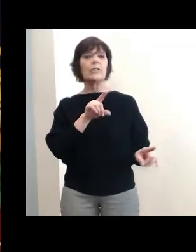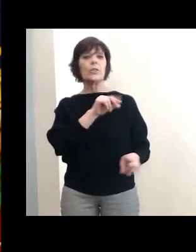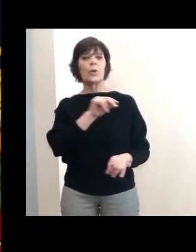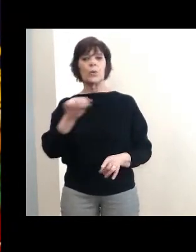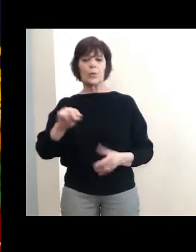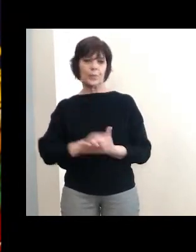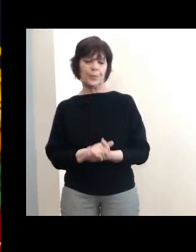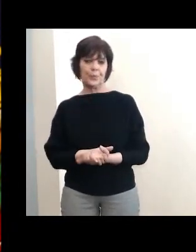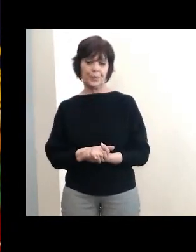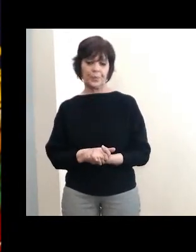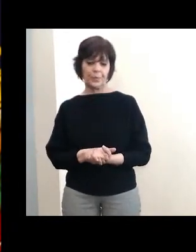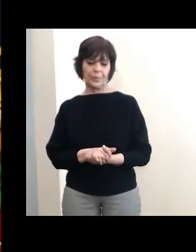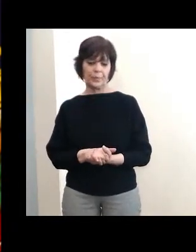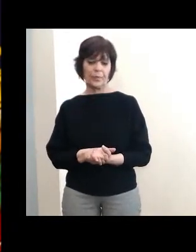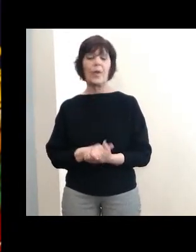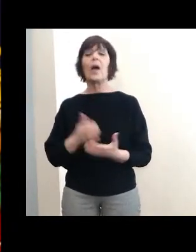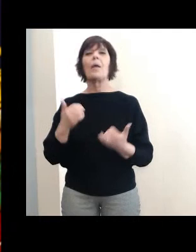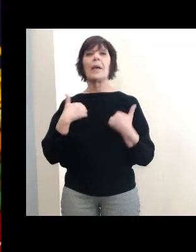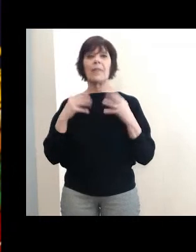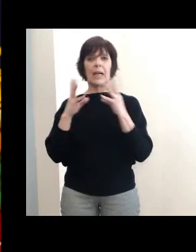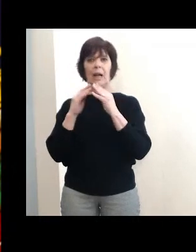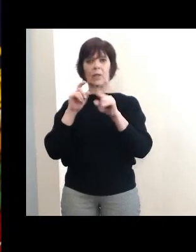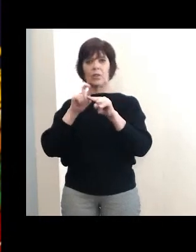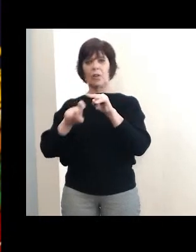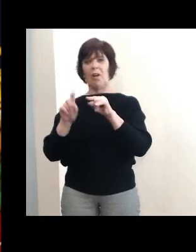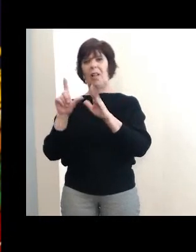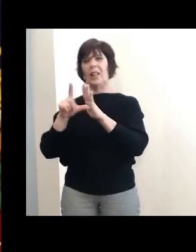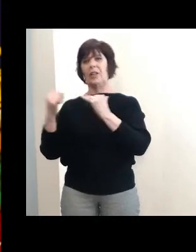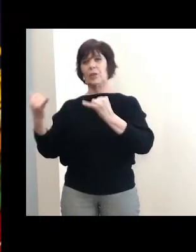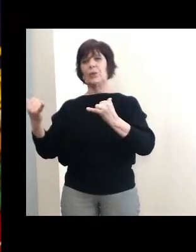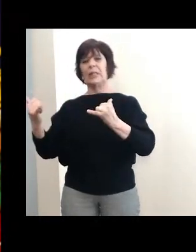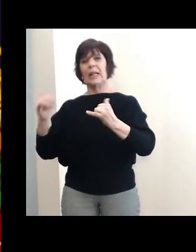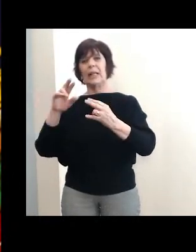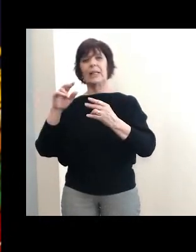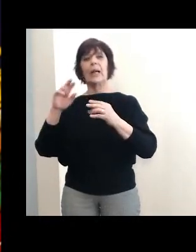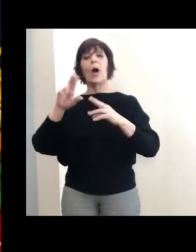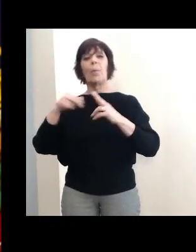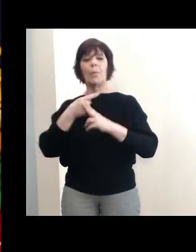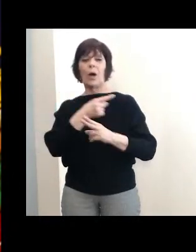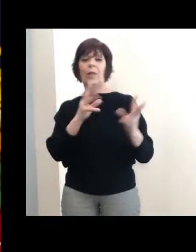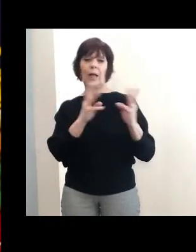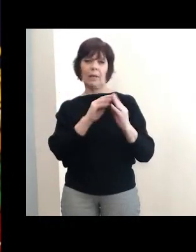no. We're actually having a conference call with the state later today on the convention center site.